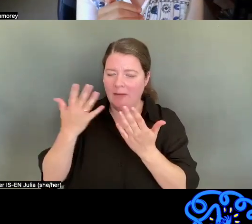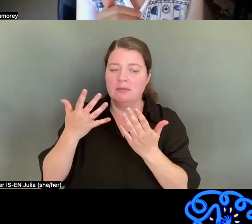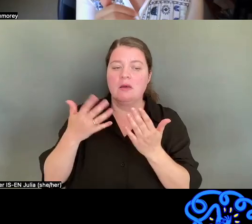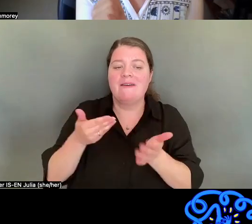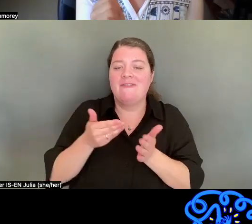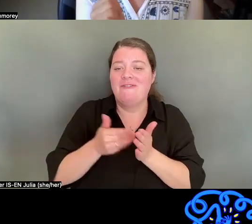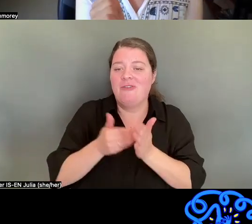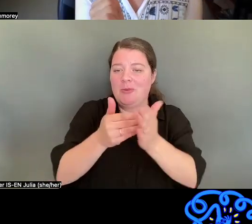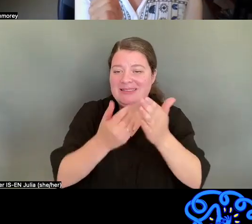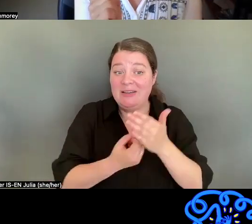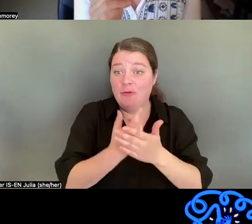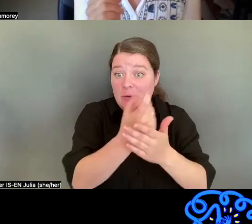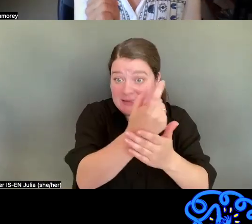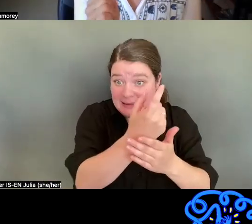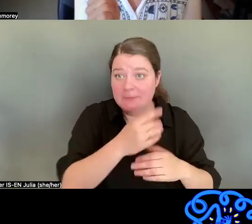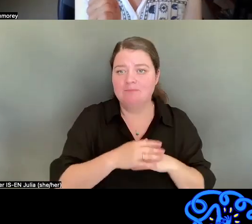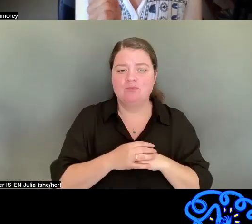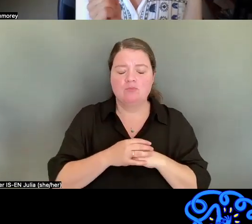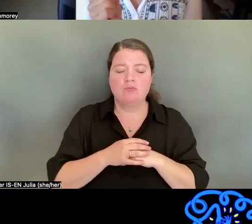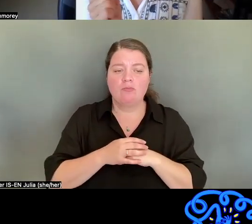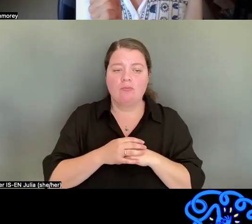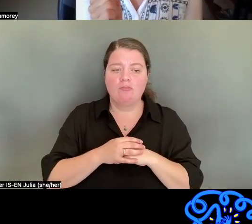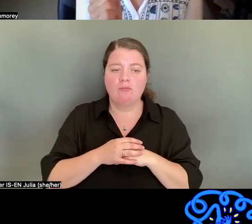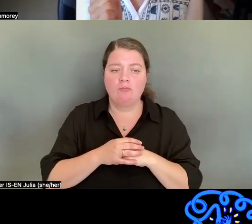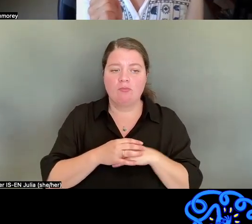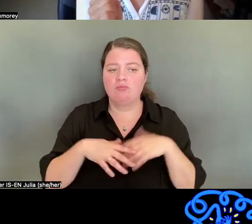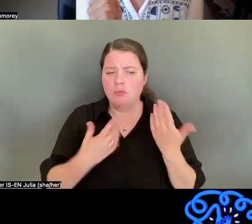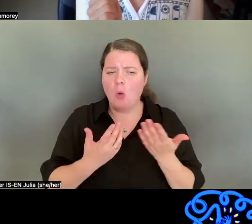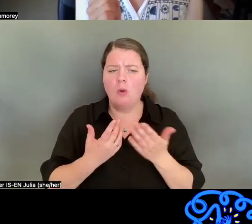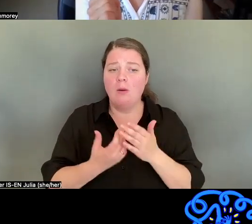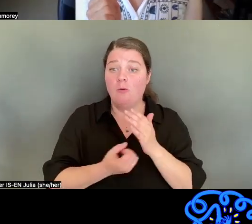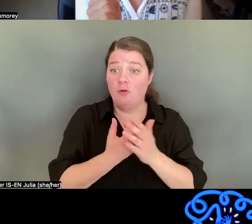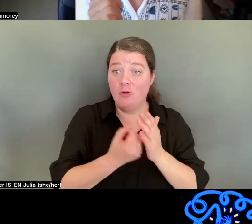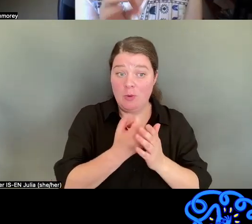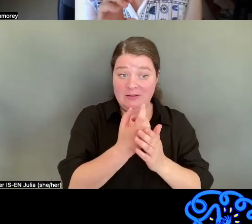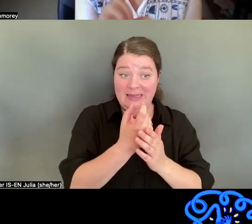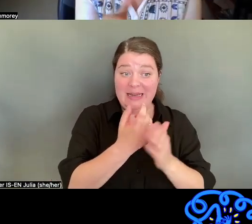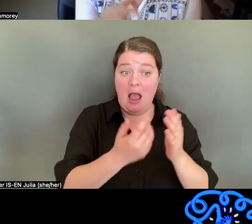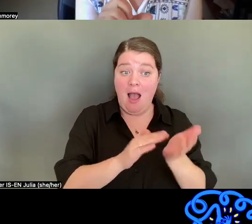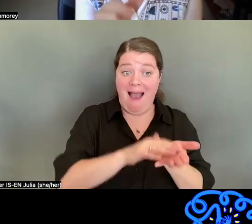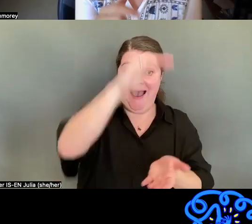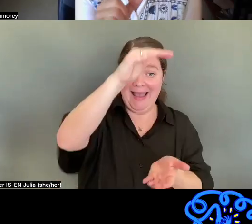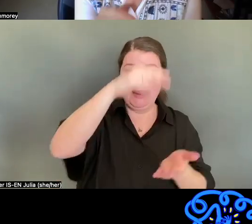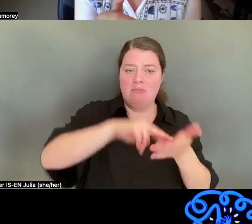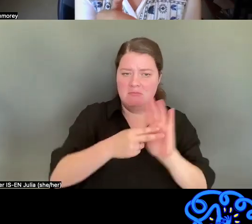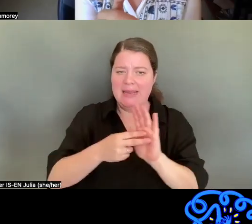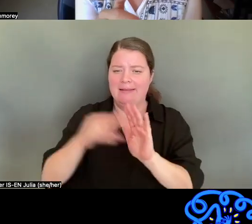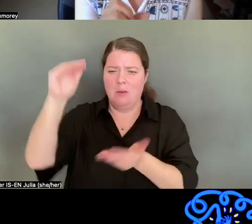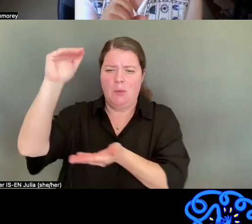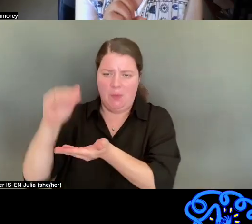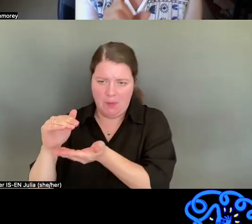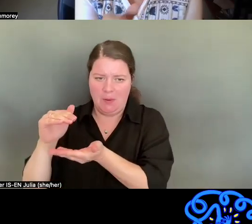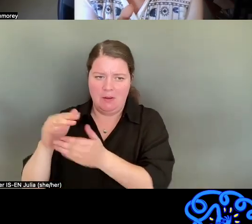reduced for high frequency words. So the question is about iconicity. Do we see a modulation of the